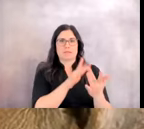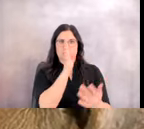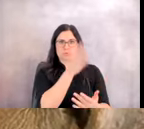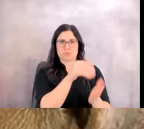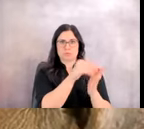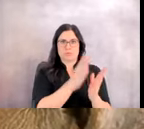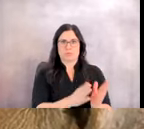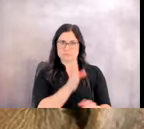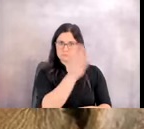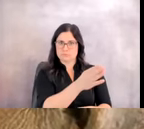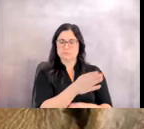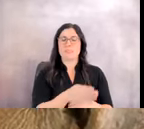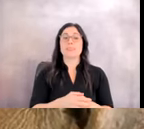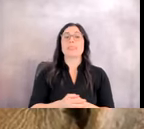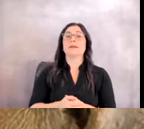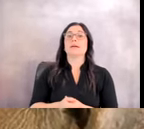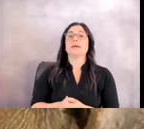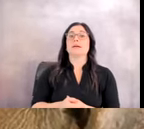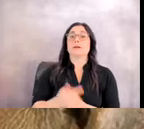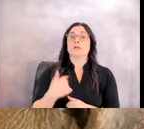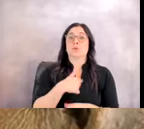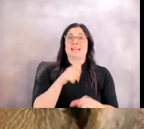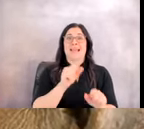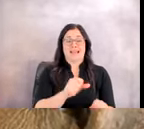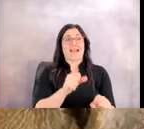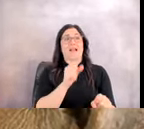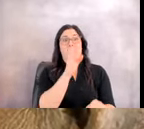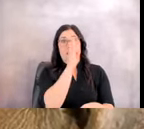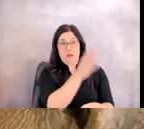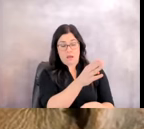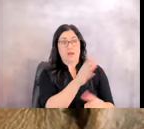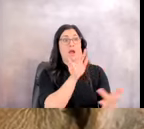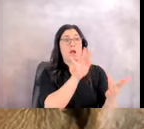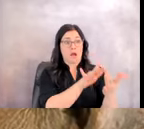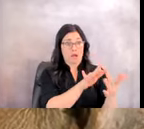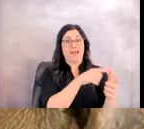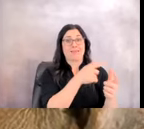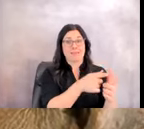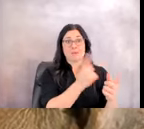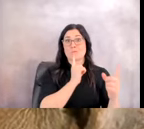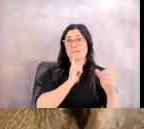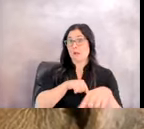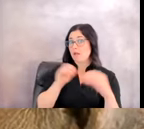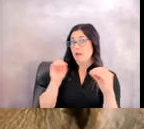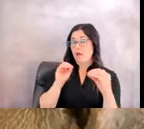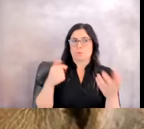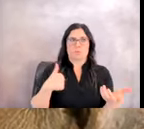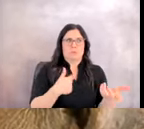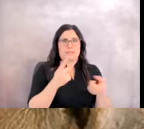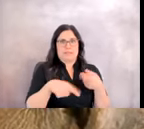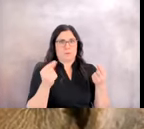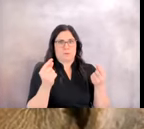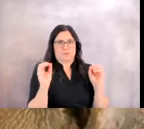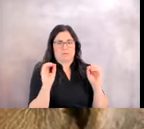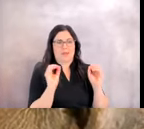We are unable to complete the loop until the student responds. And sometimes they don't. When that occurs, there's a